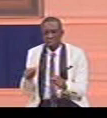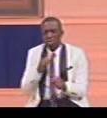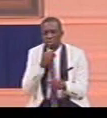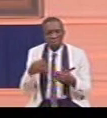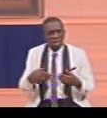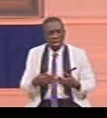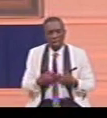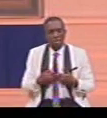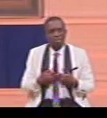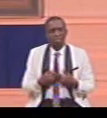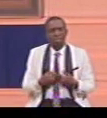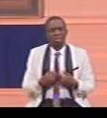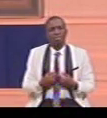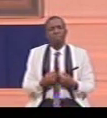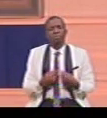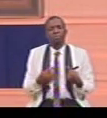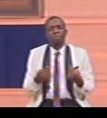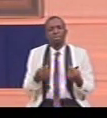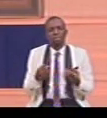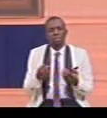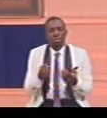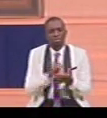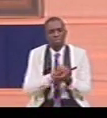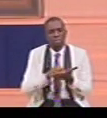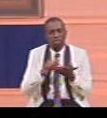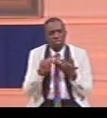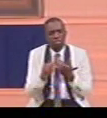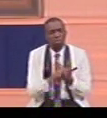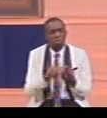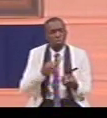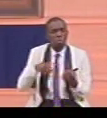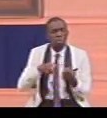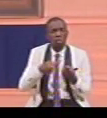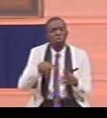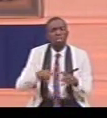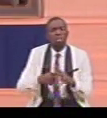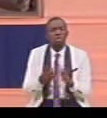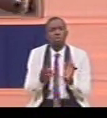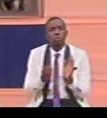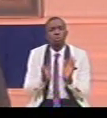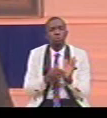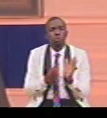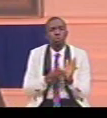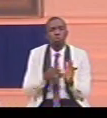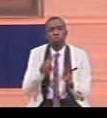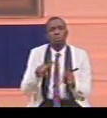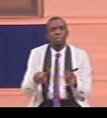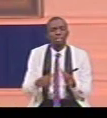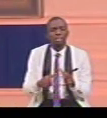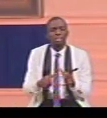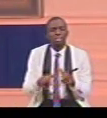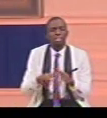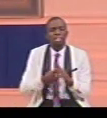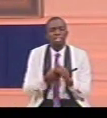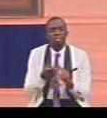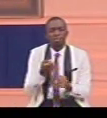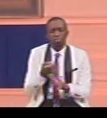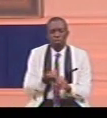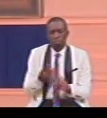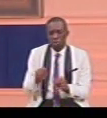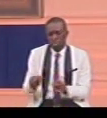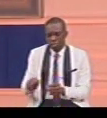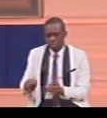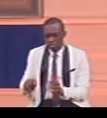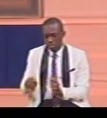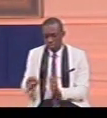you have to start at level one you have to you have the rudiment Sports and so when you come into the kingdom of God you cannot say I